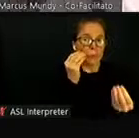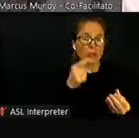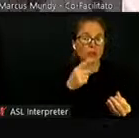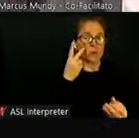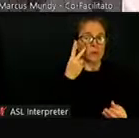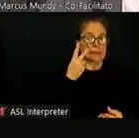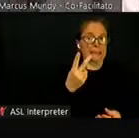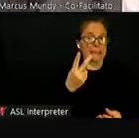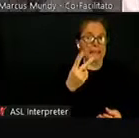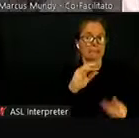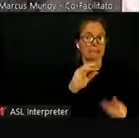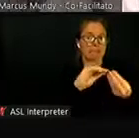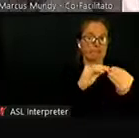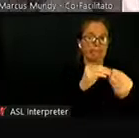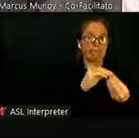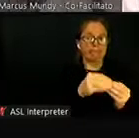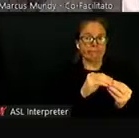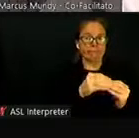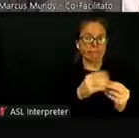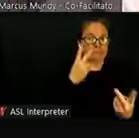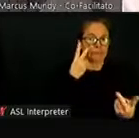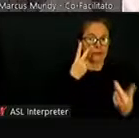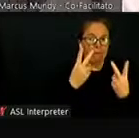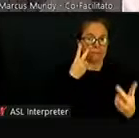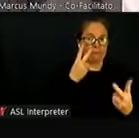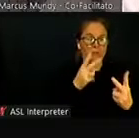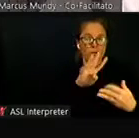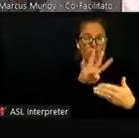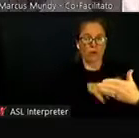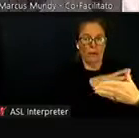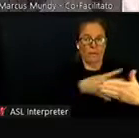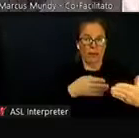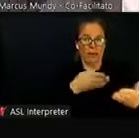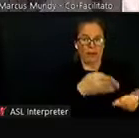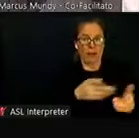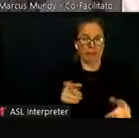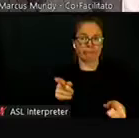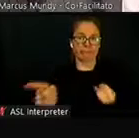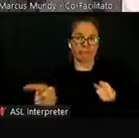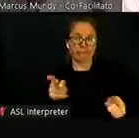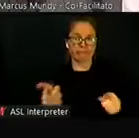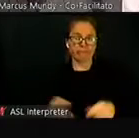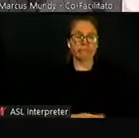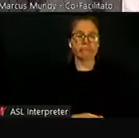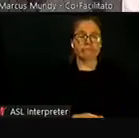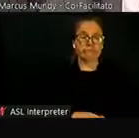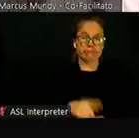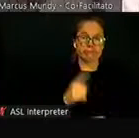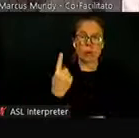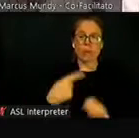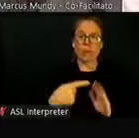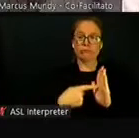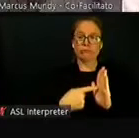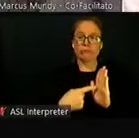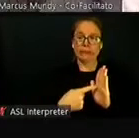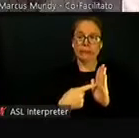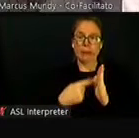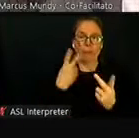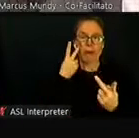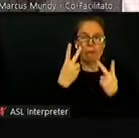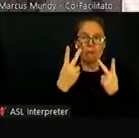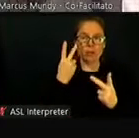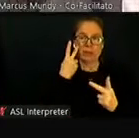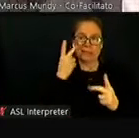county's budget data visualization in a very graphic format. So this is just one example, one part of the budget dashboard as a visual